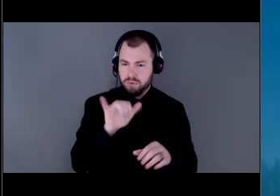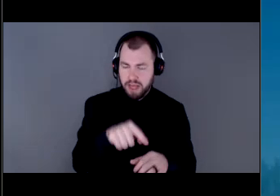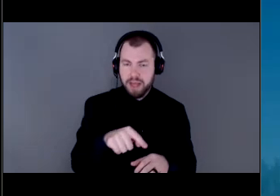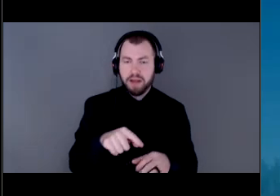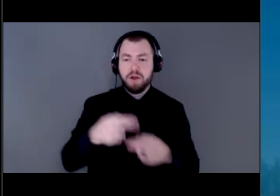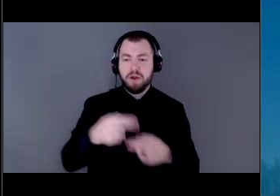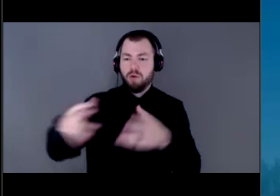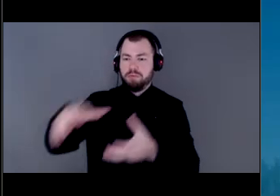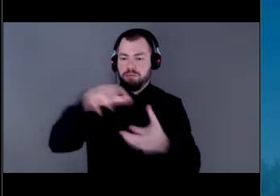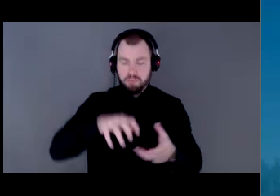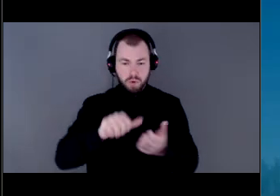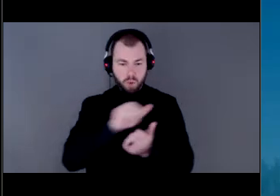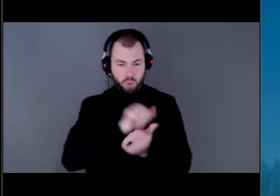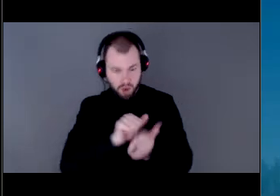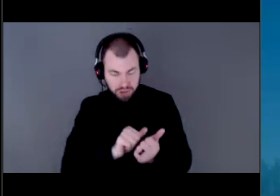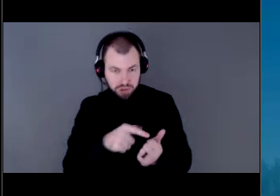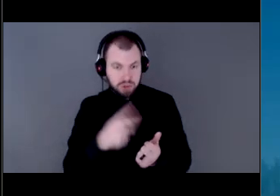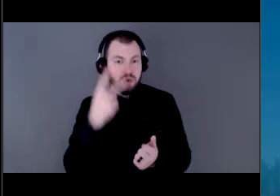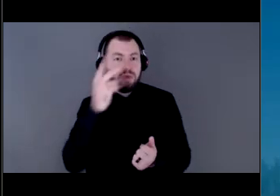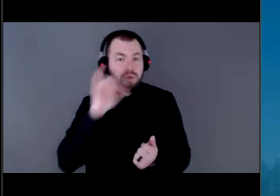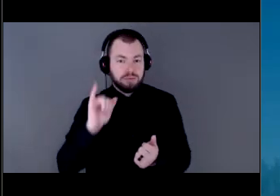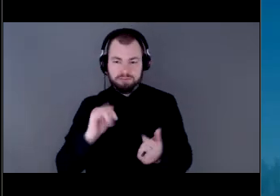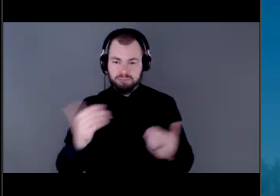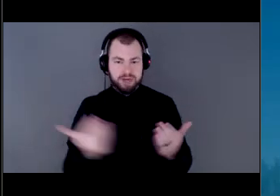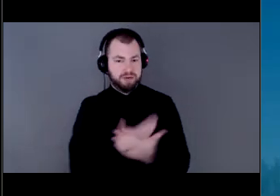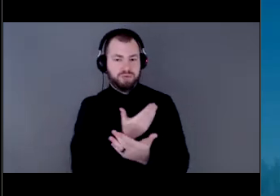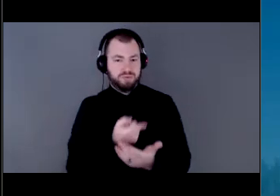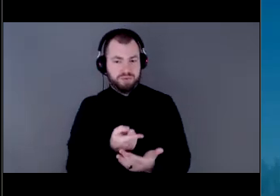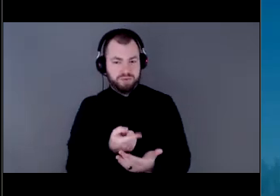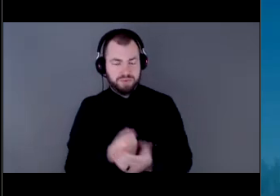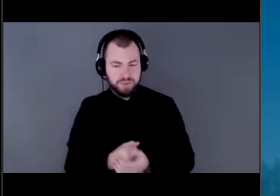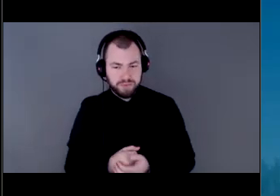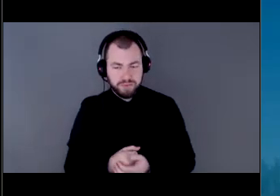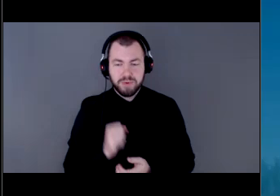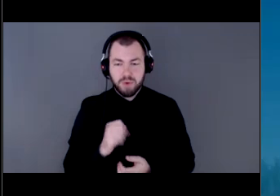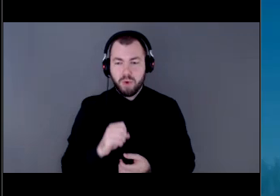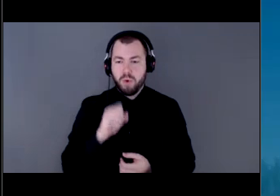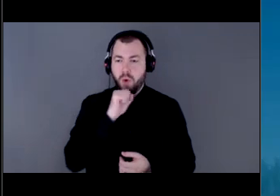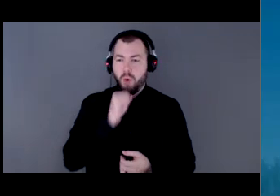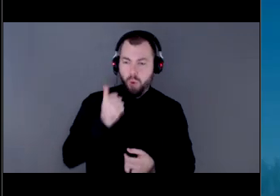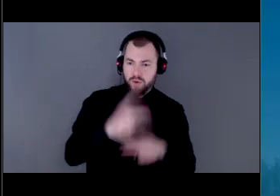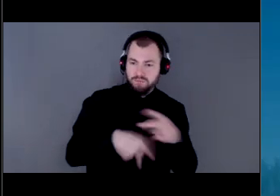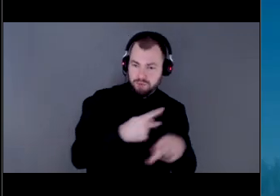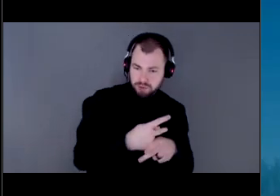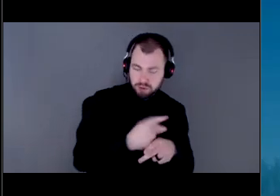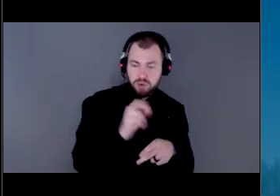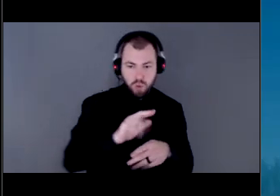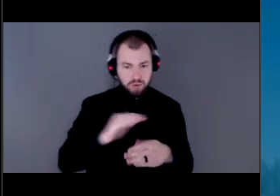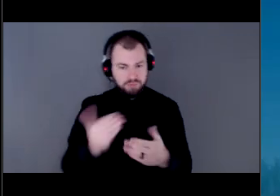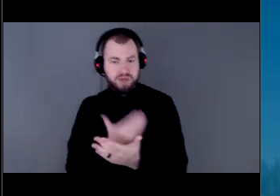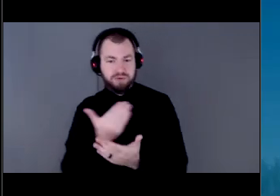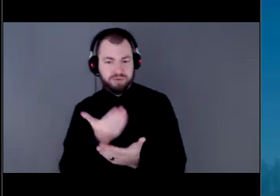and it makes it look almost brand new. So you can get the older version, and you can get the brand new stuff.